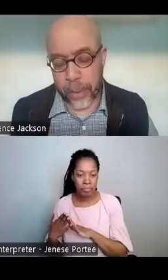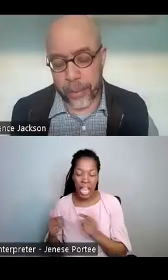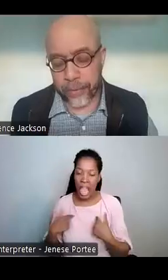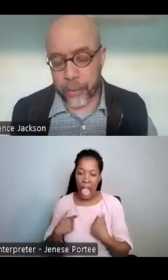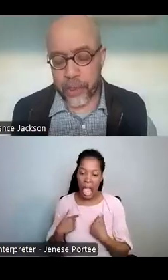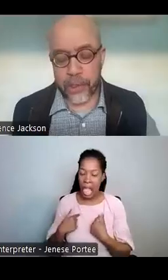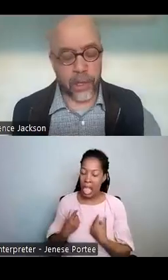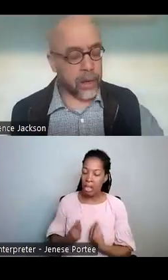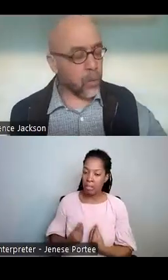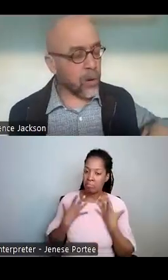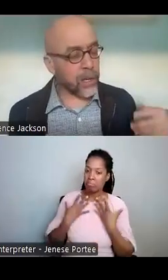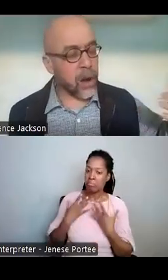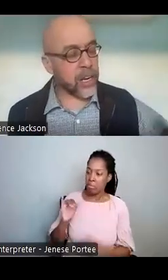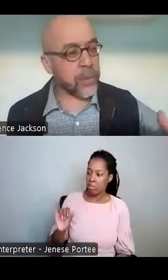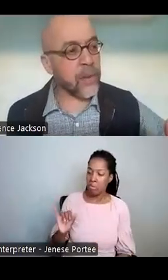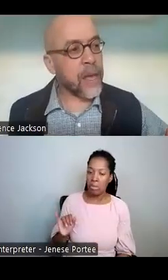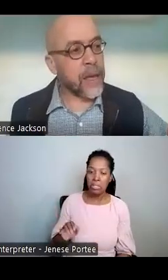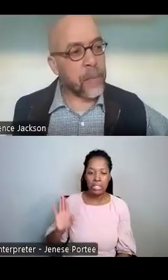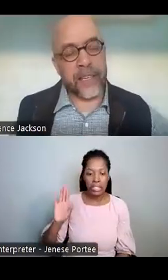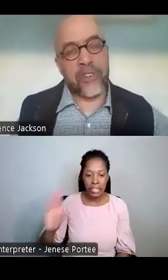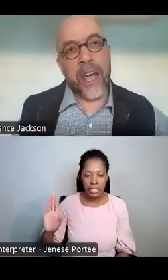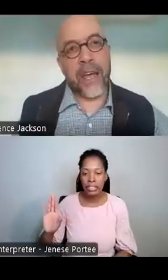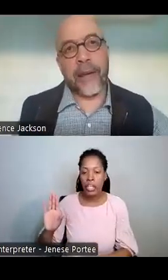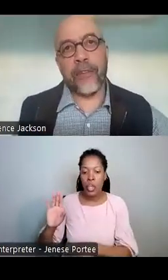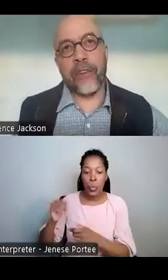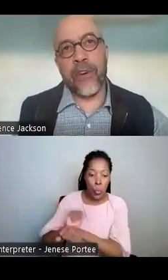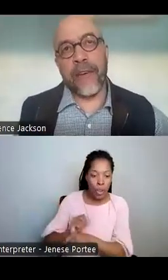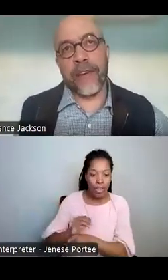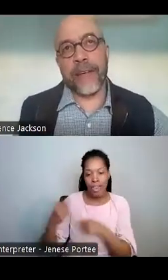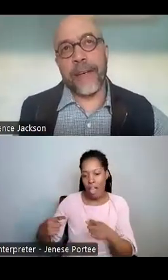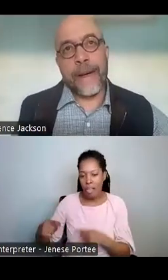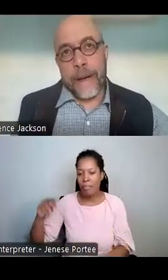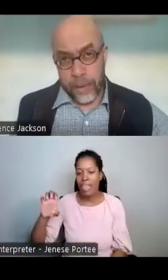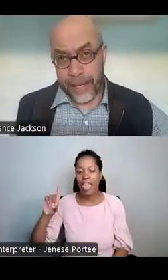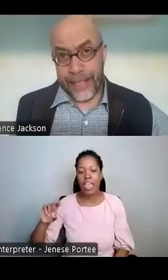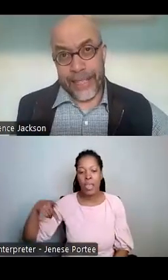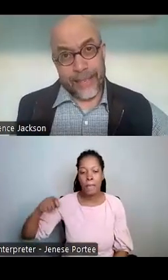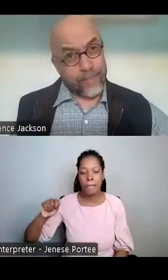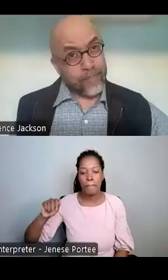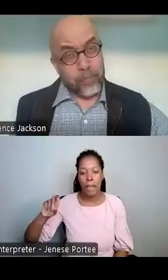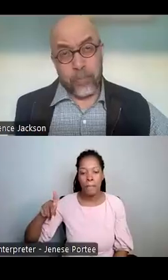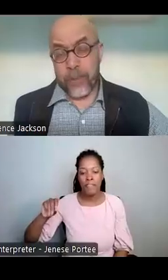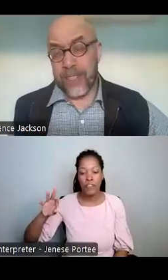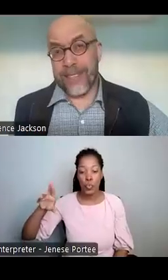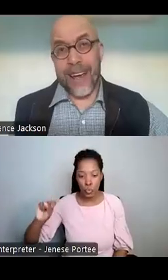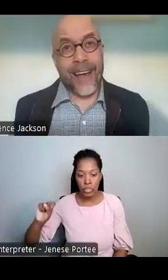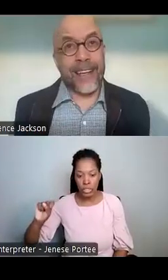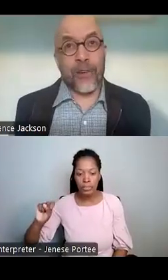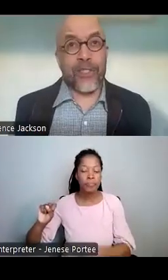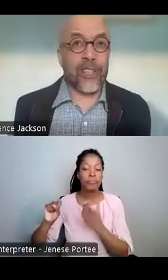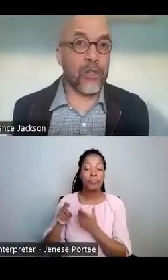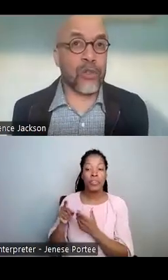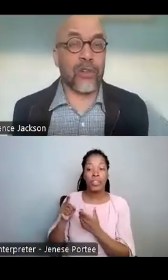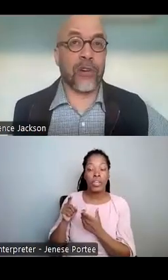Ed Papenfuss's work and argument, but that you have like an elite society